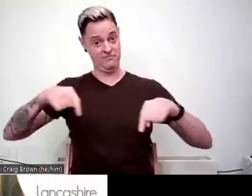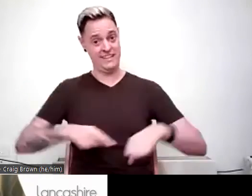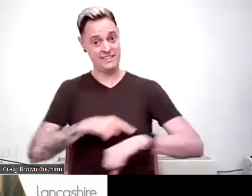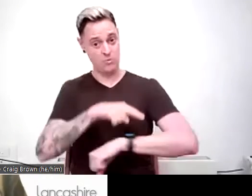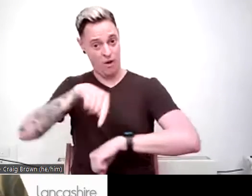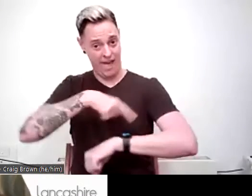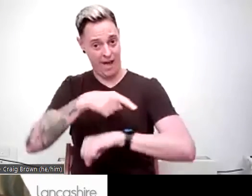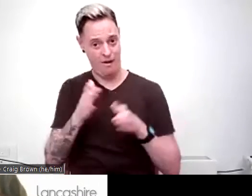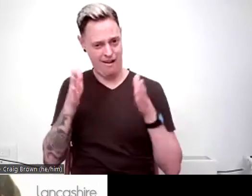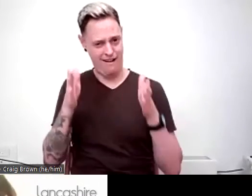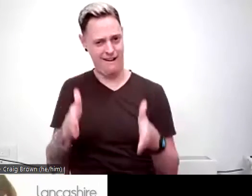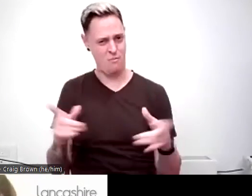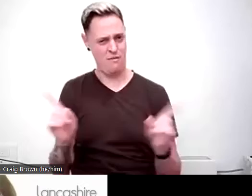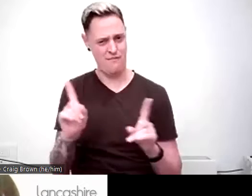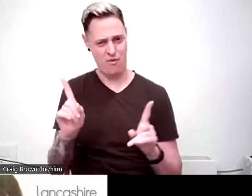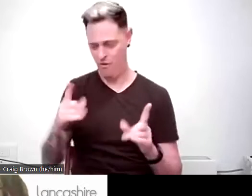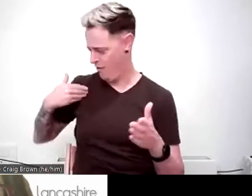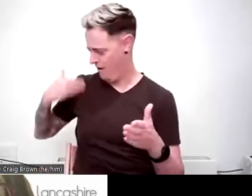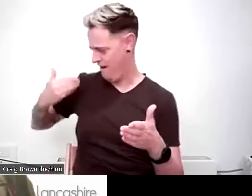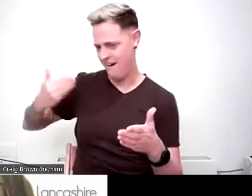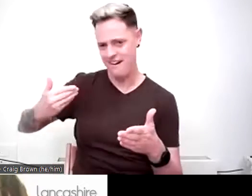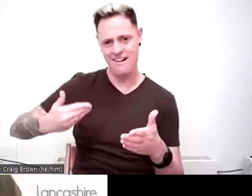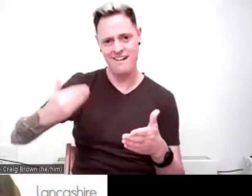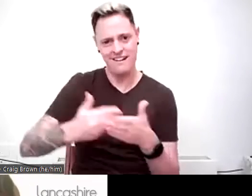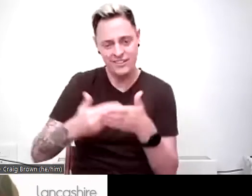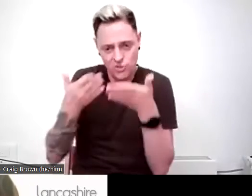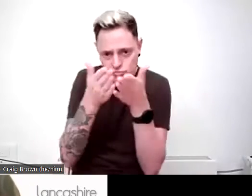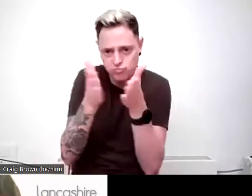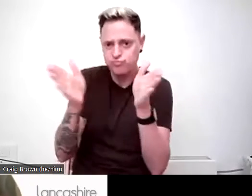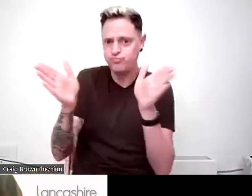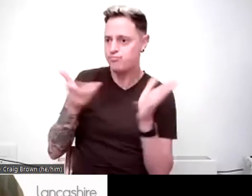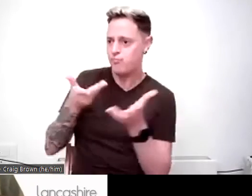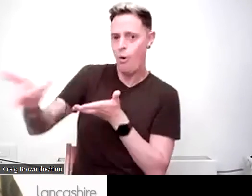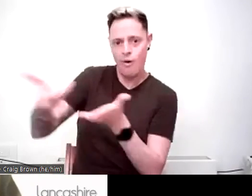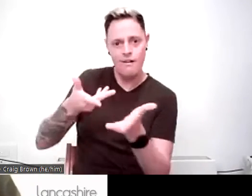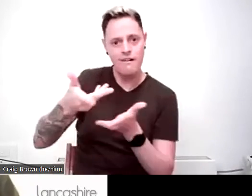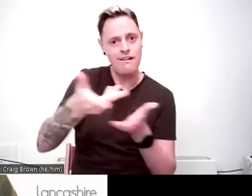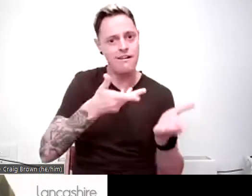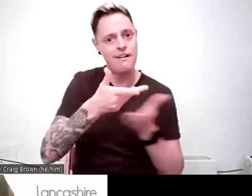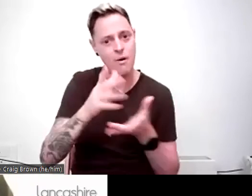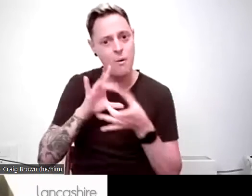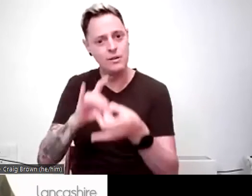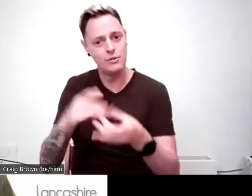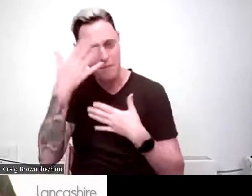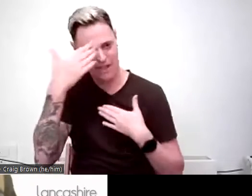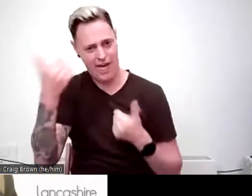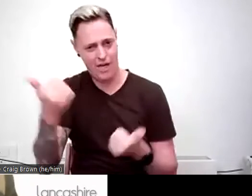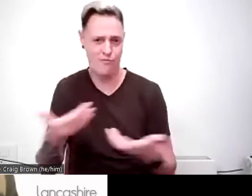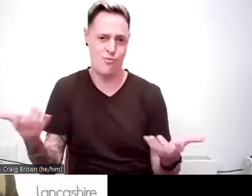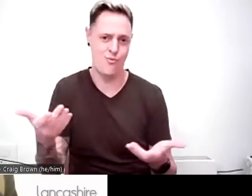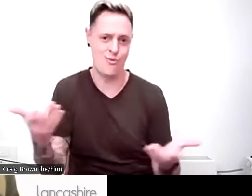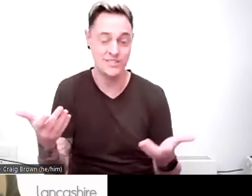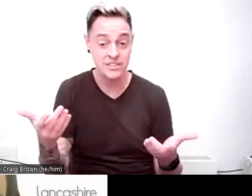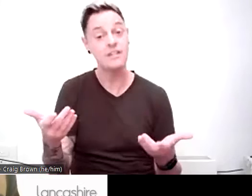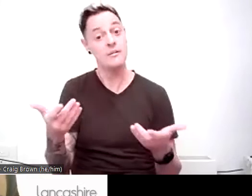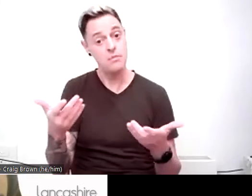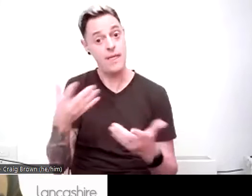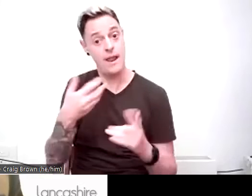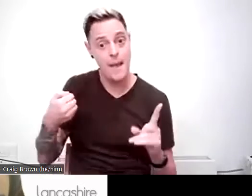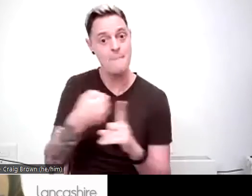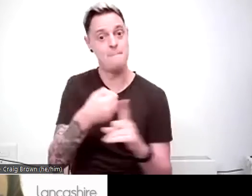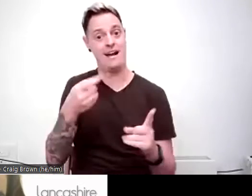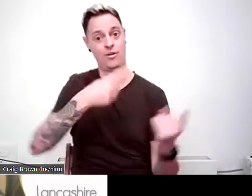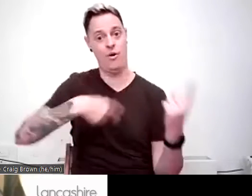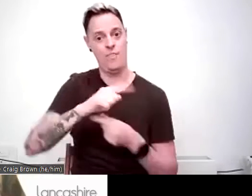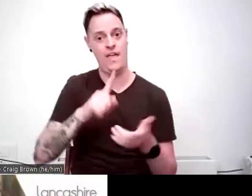Hour was set up with the intention to open up conversations around mental health, of course, but how that impacts the